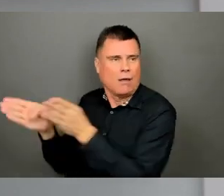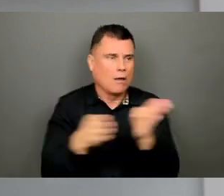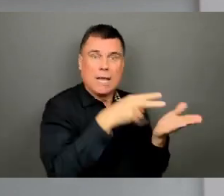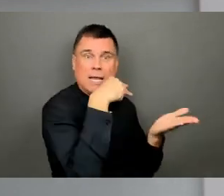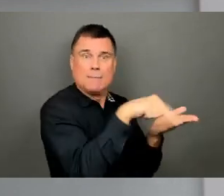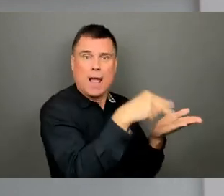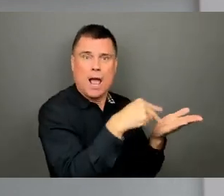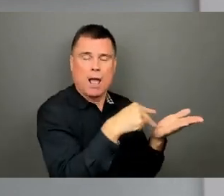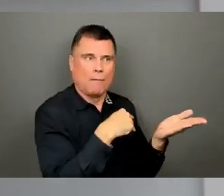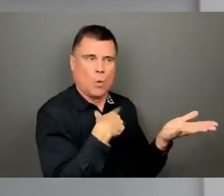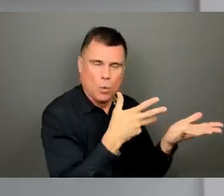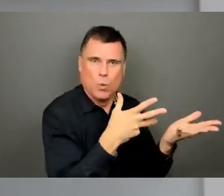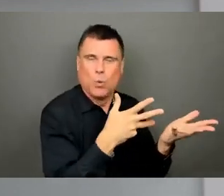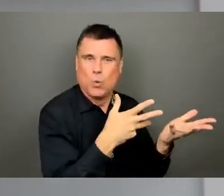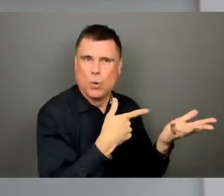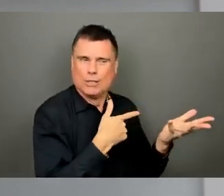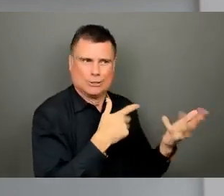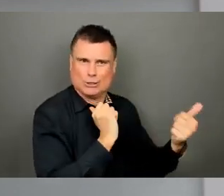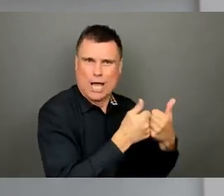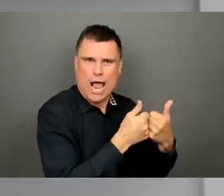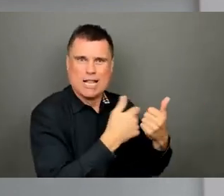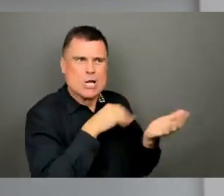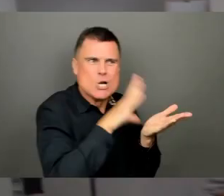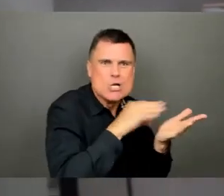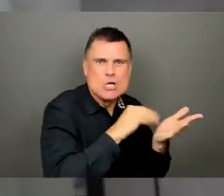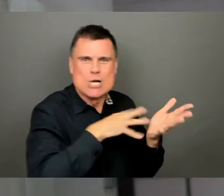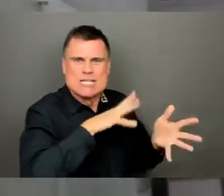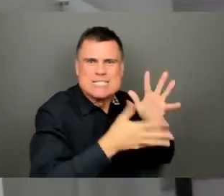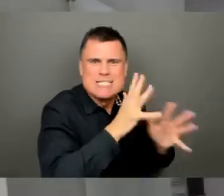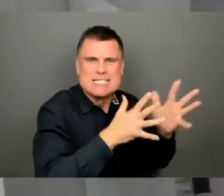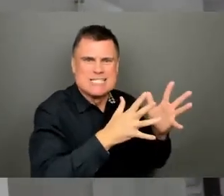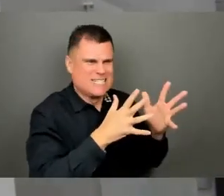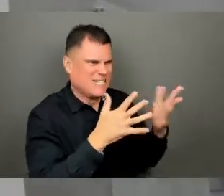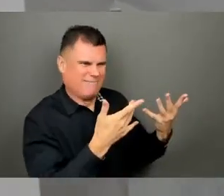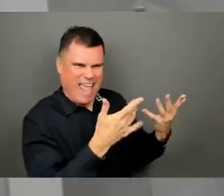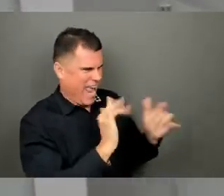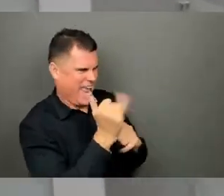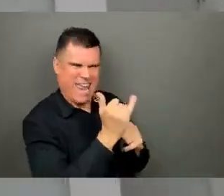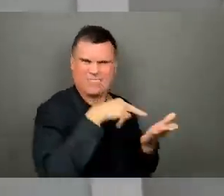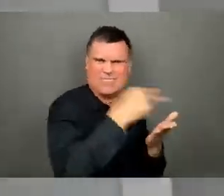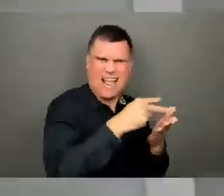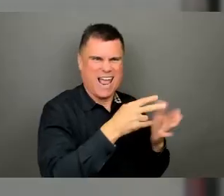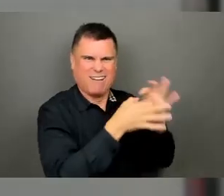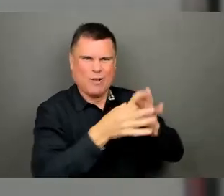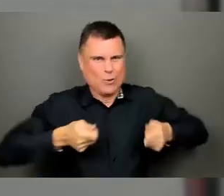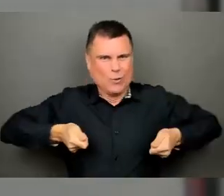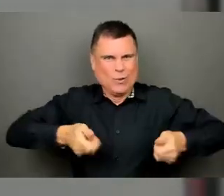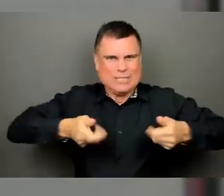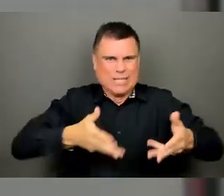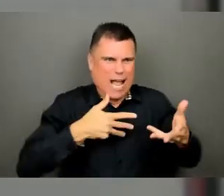that it gives me an opportunity to work on some more challenging wheelchair tricks that I've always wanted to work on and